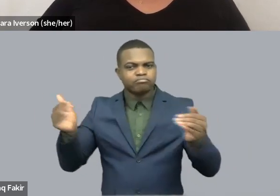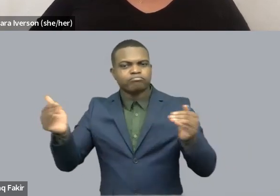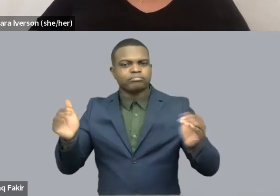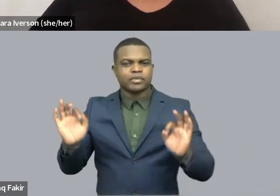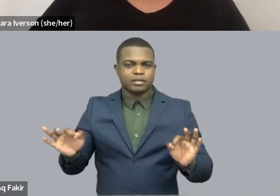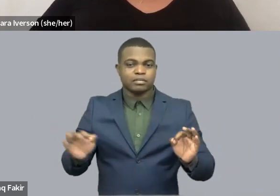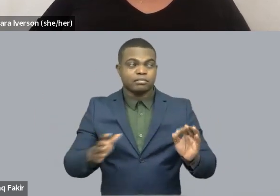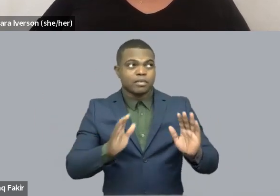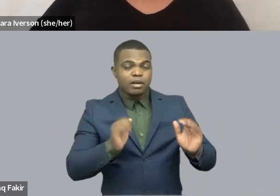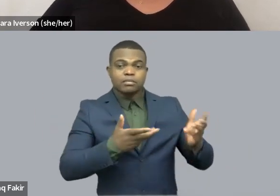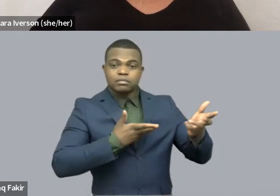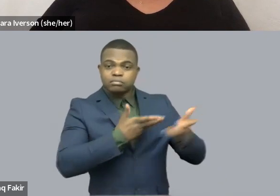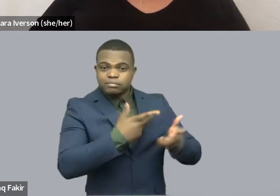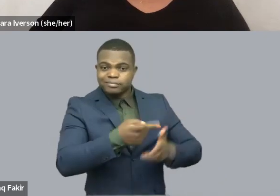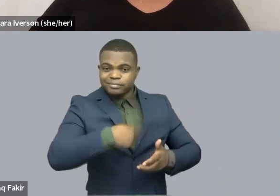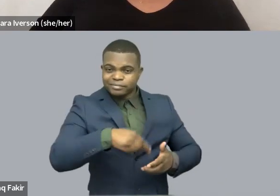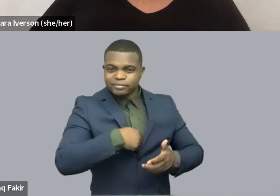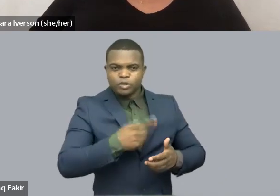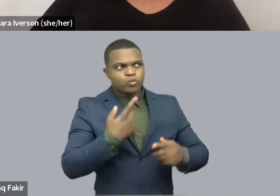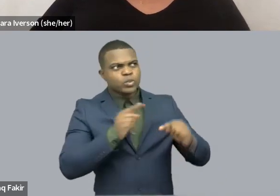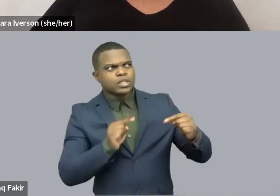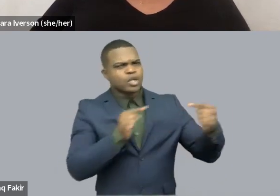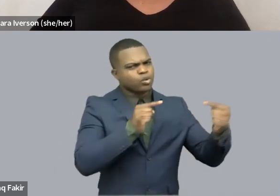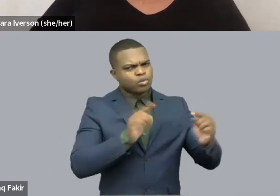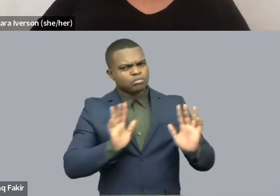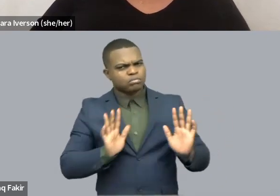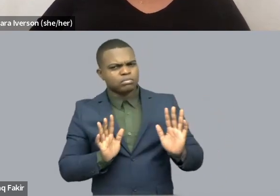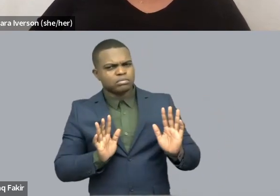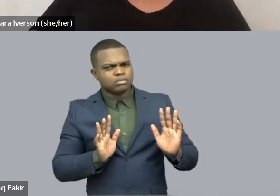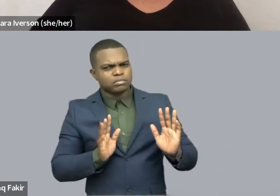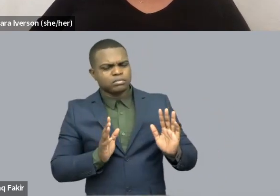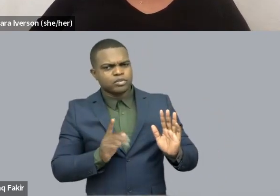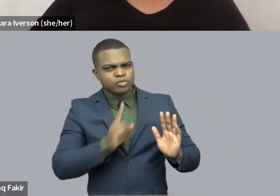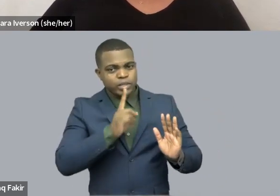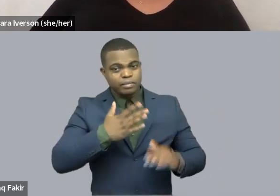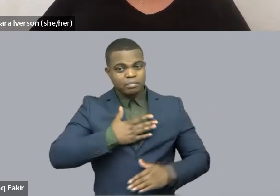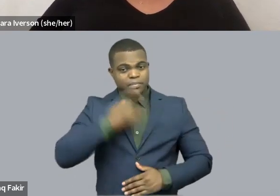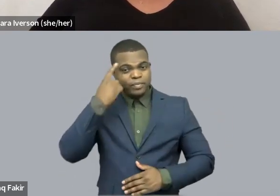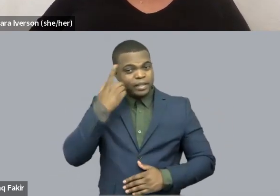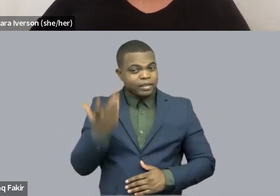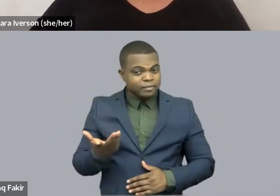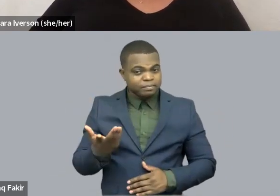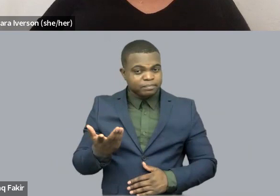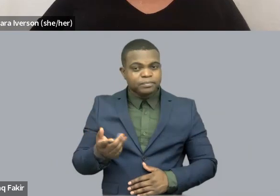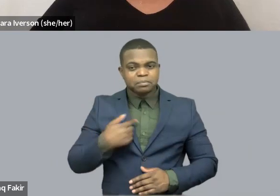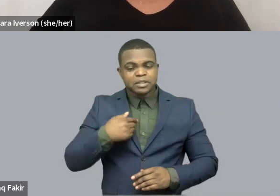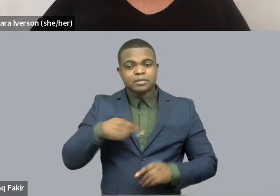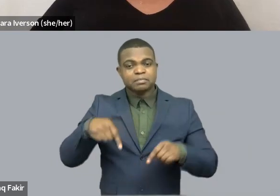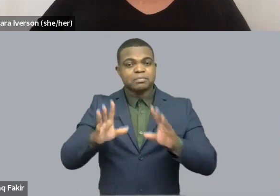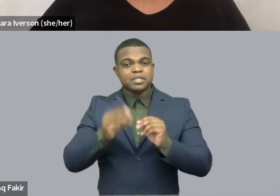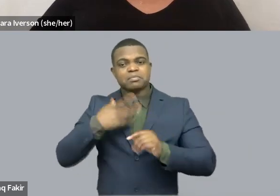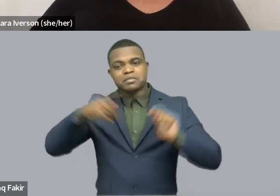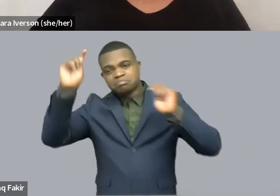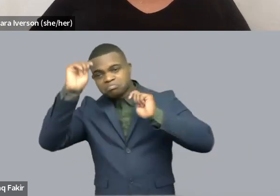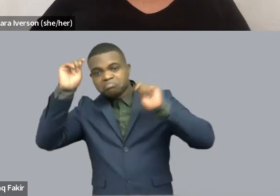academic hat on the other as a critical race and digital scholar. And my approach has always been like it's all about